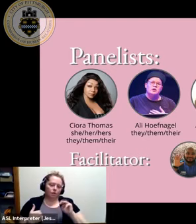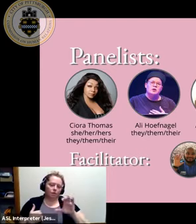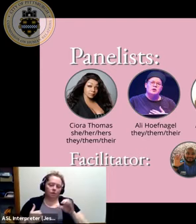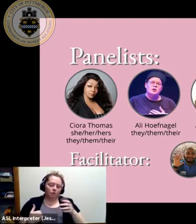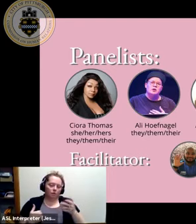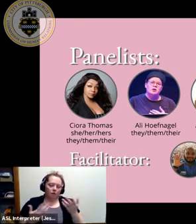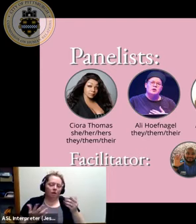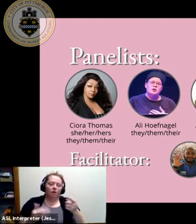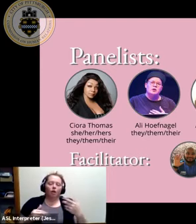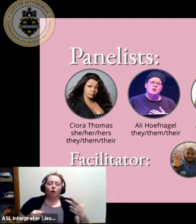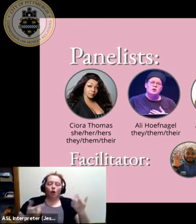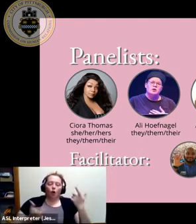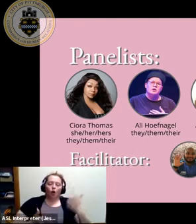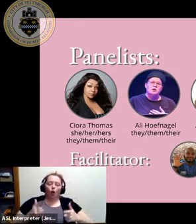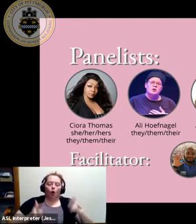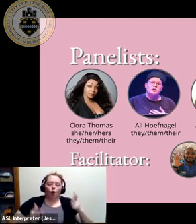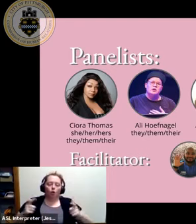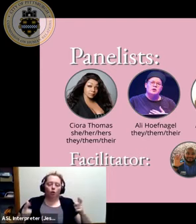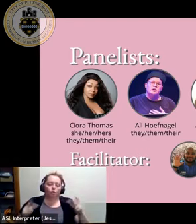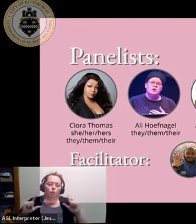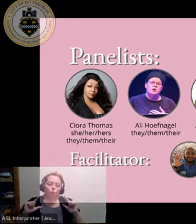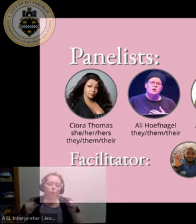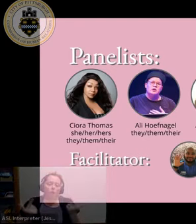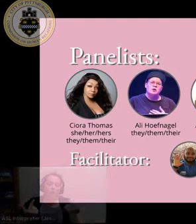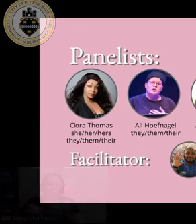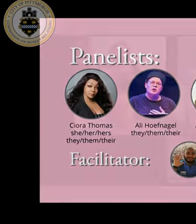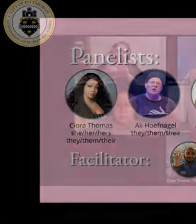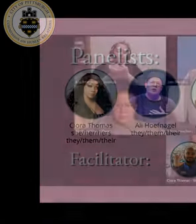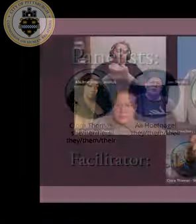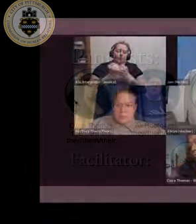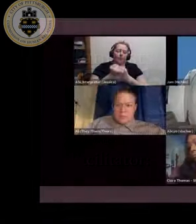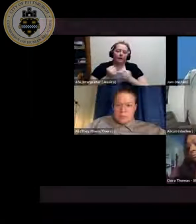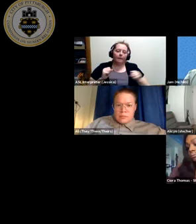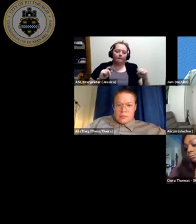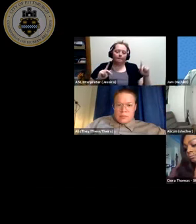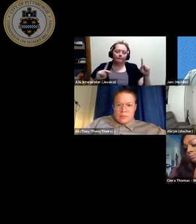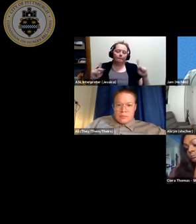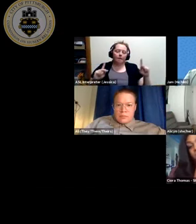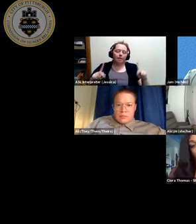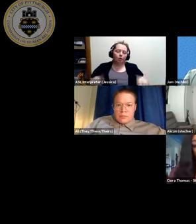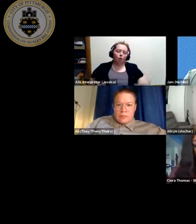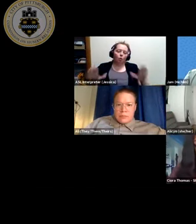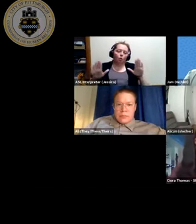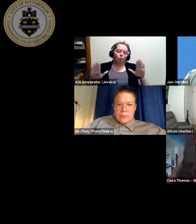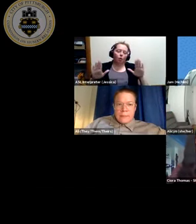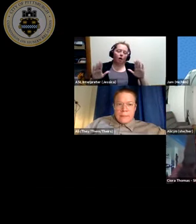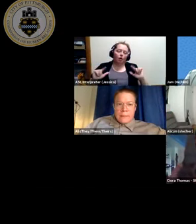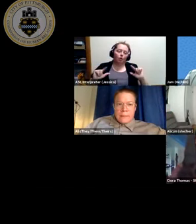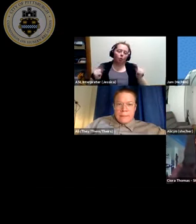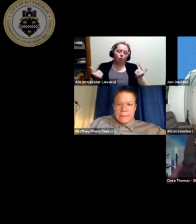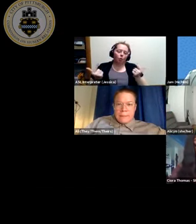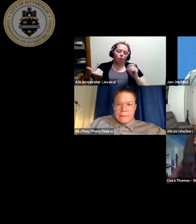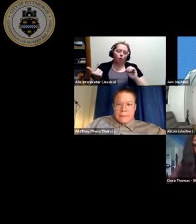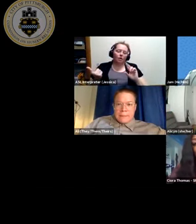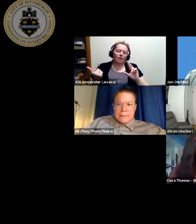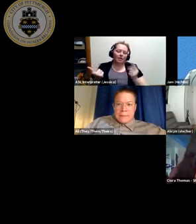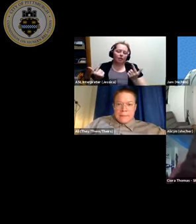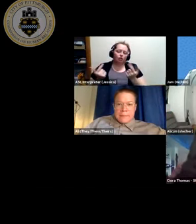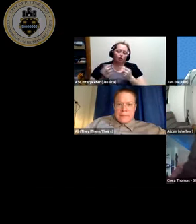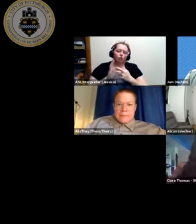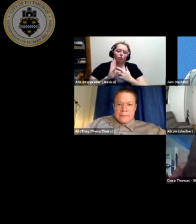huge group of advocates and a great set of organizations that we have representing our